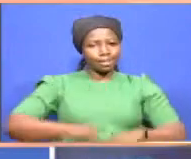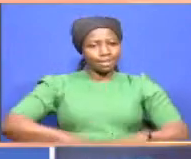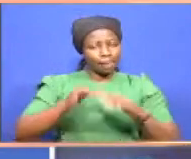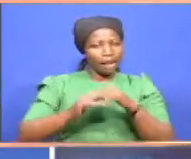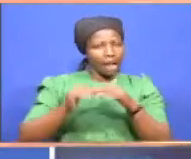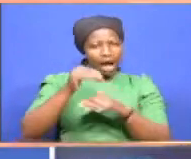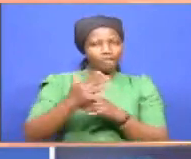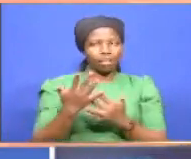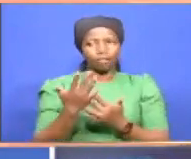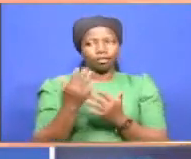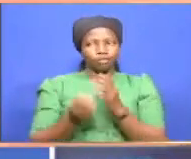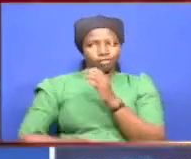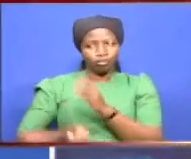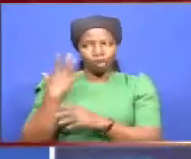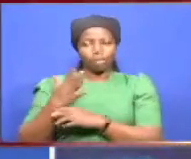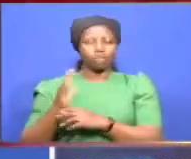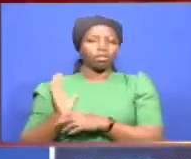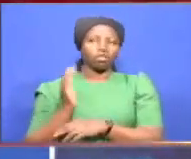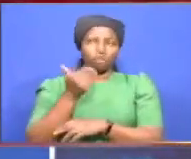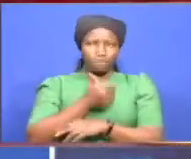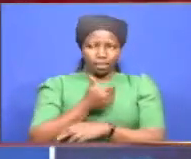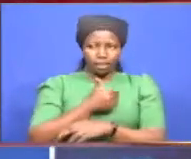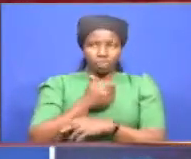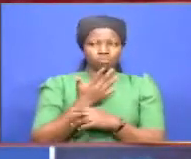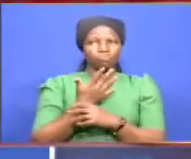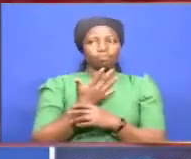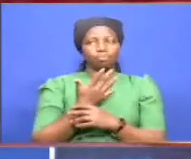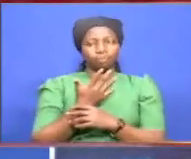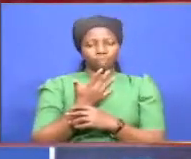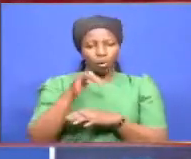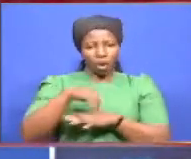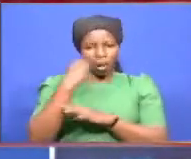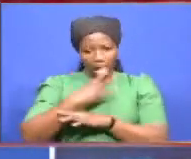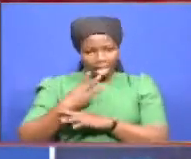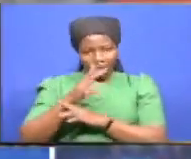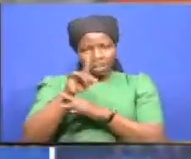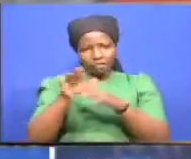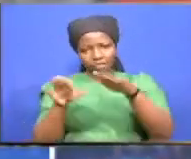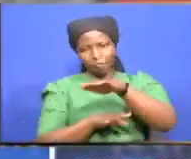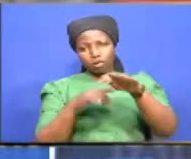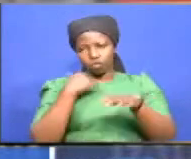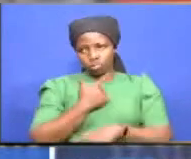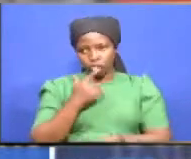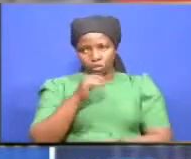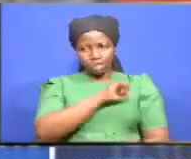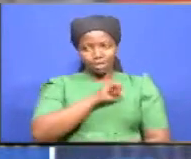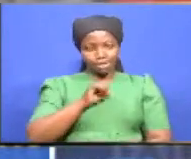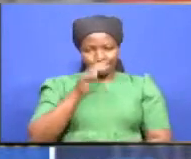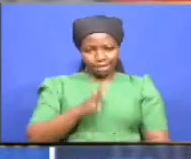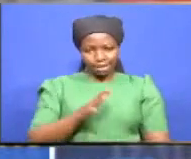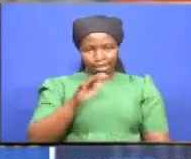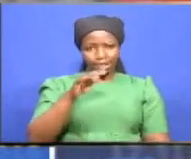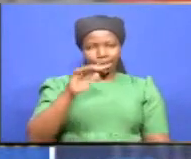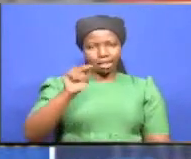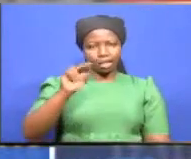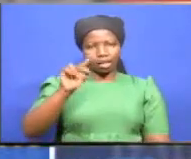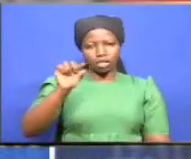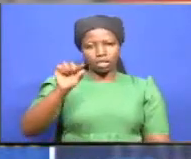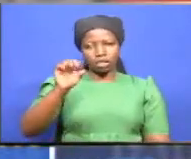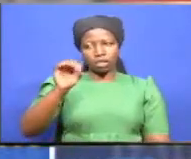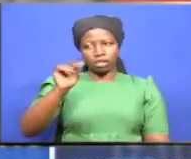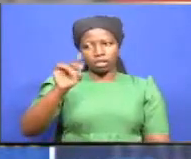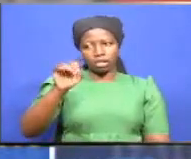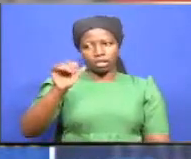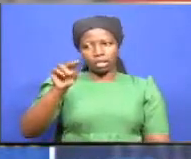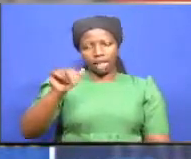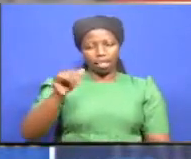Senate Departmental Committees on Wednesday. Professor Ongeri, who will be deputized by Marsabit Senator Hargura Godana, will oversee the committee's